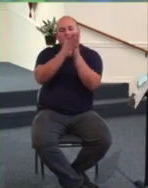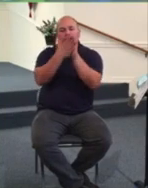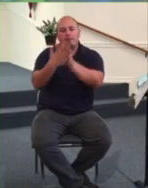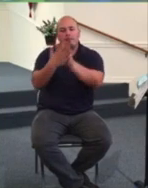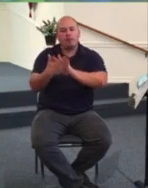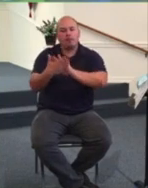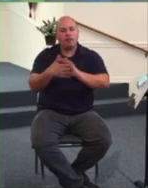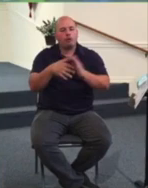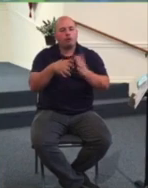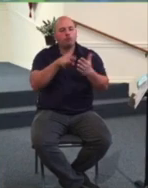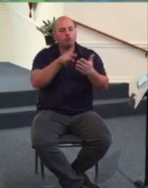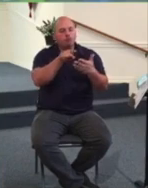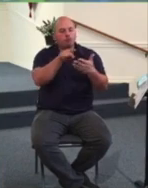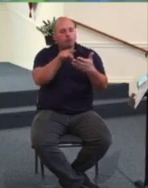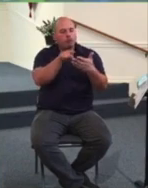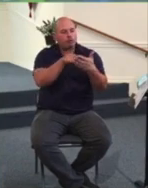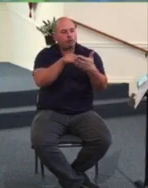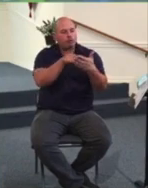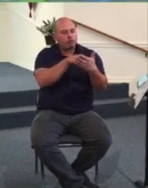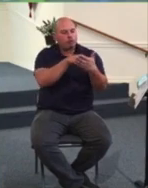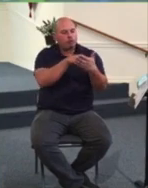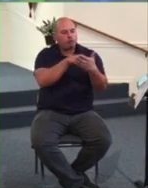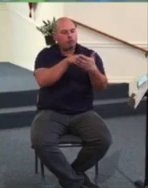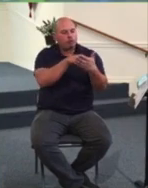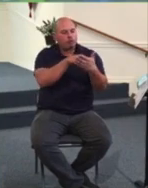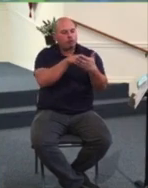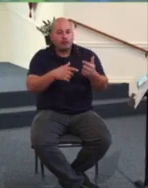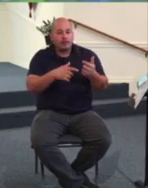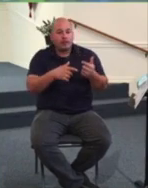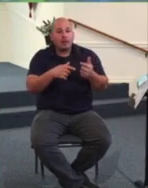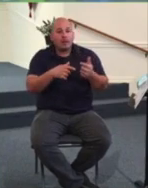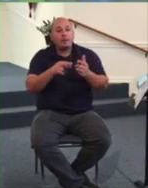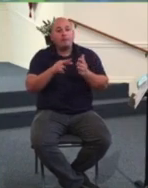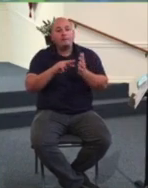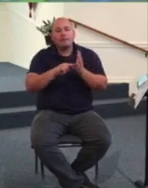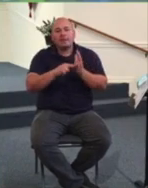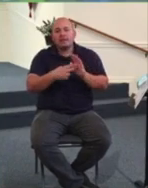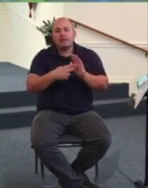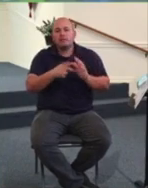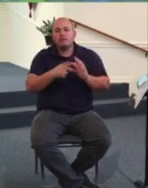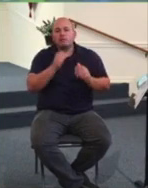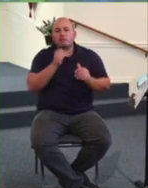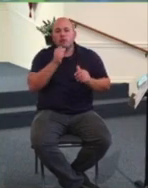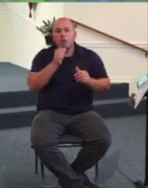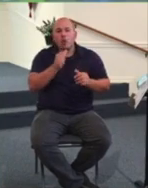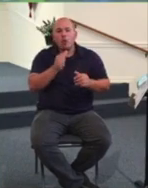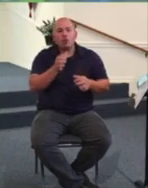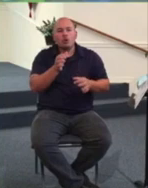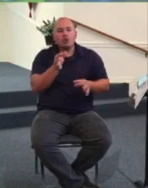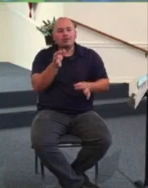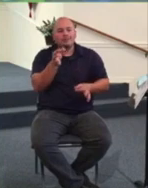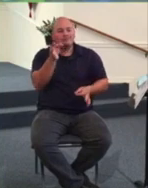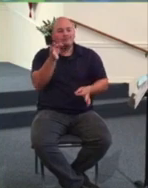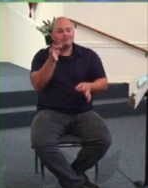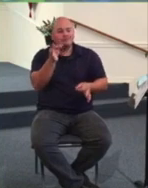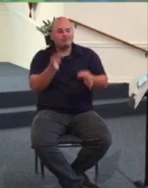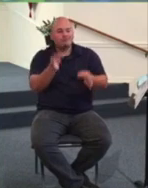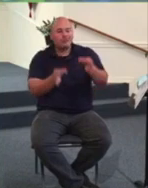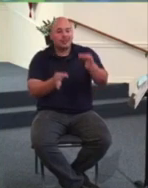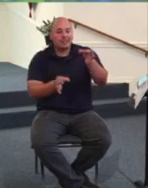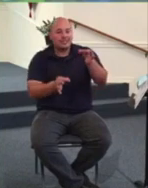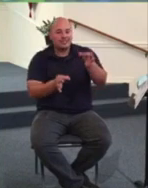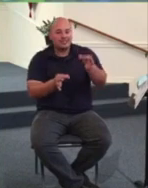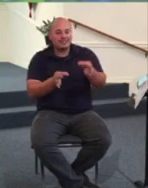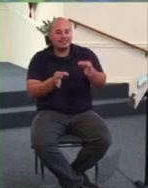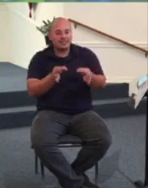a time for judging, but don't judge lightly. Do not judge, and you will not be judged. Jesus says in verse